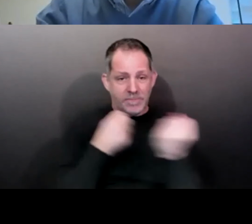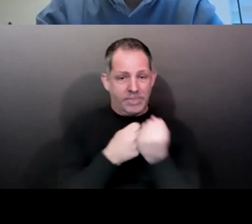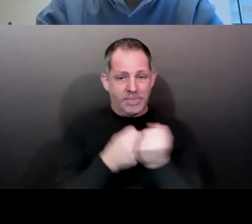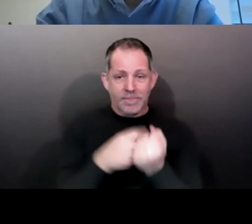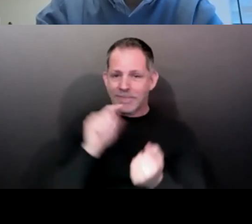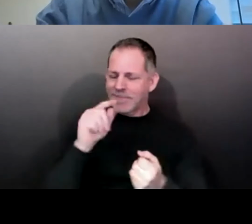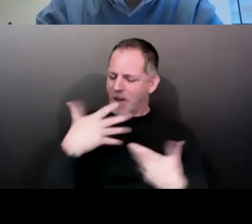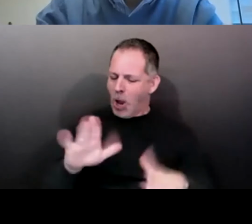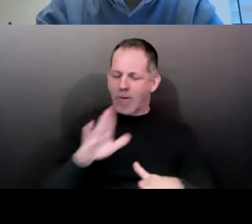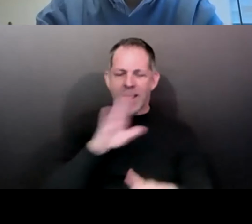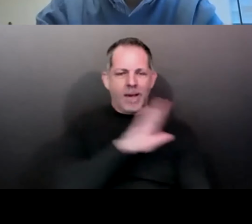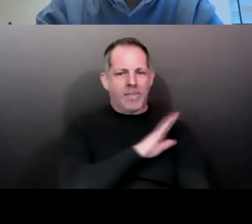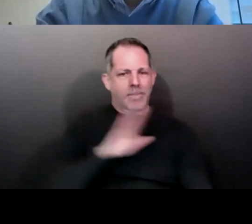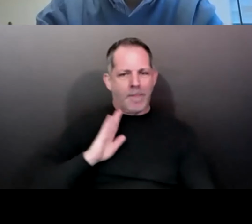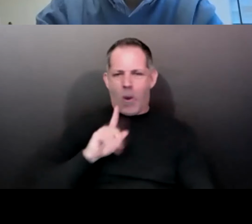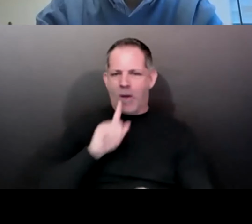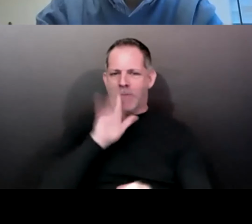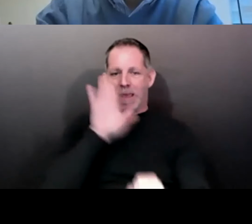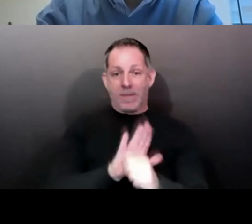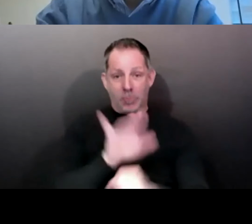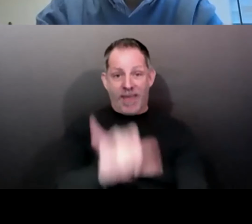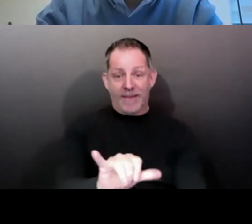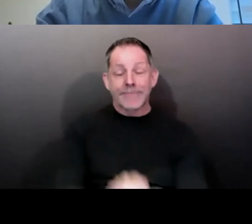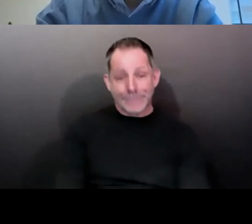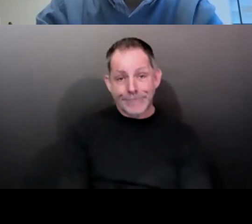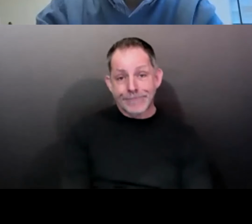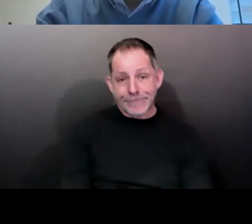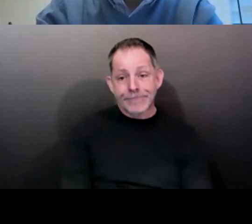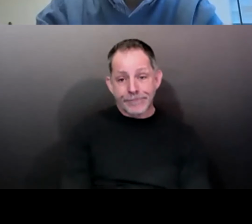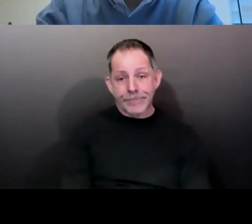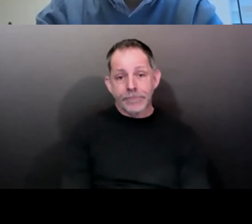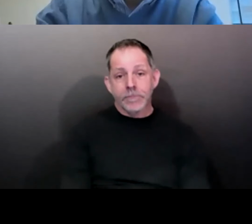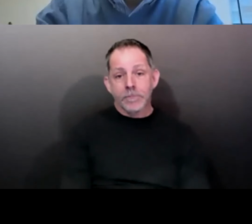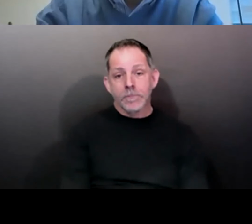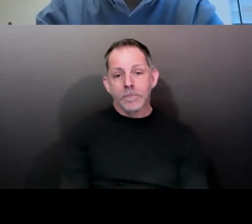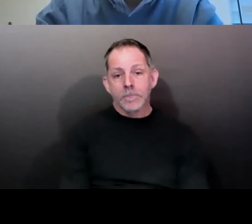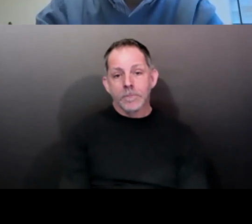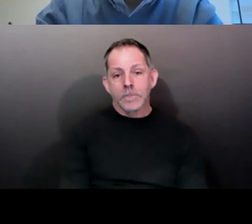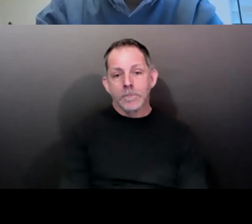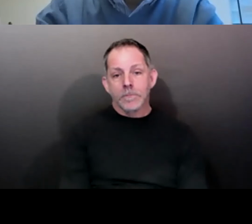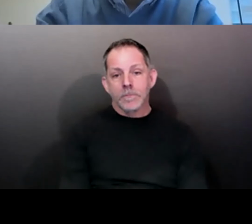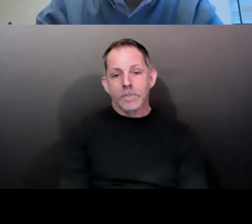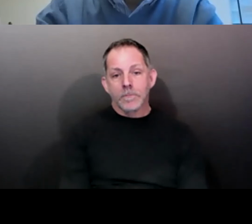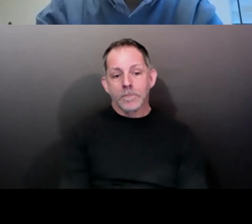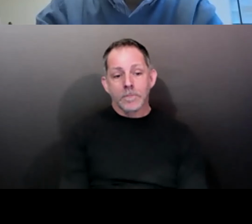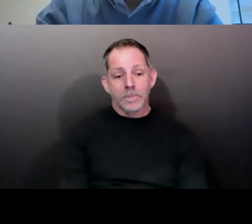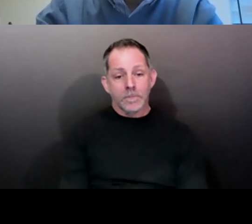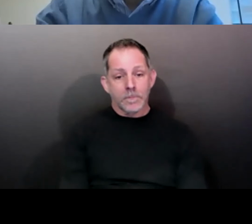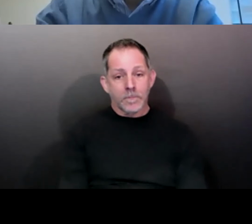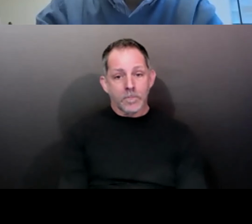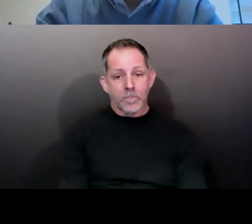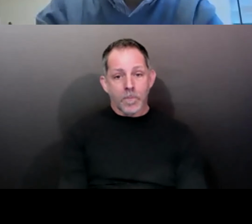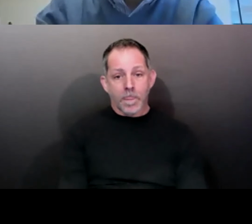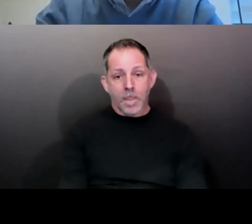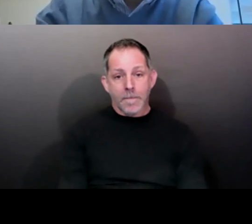Thank you. Jason, do you want to add more on specifics, what the county's doing for outreach?